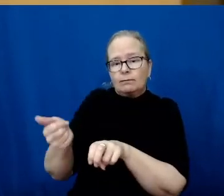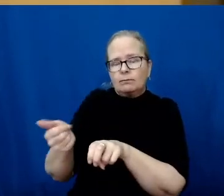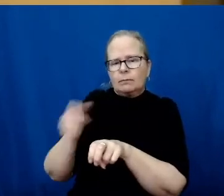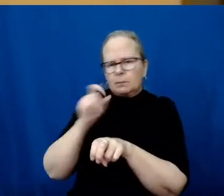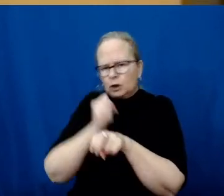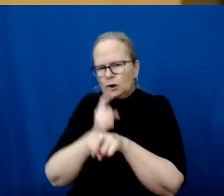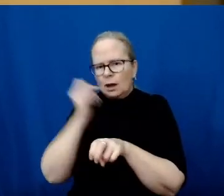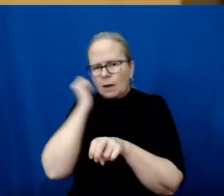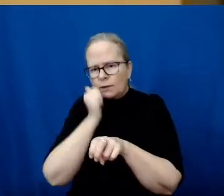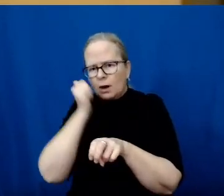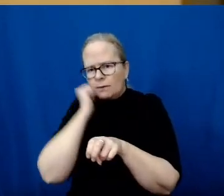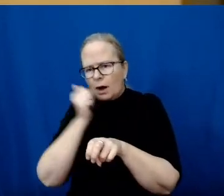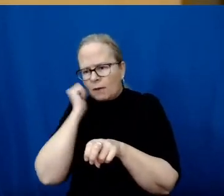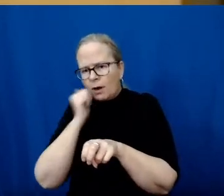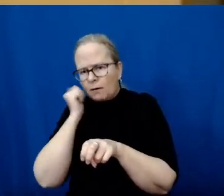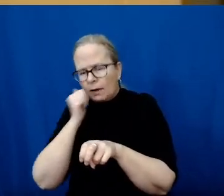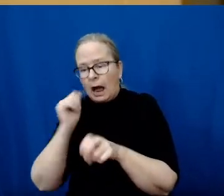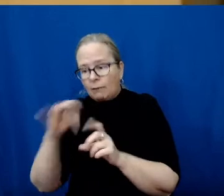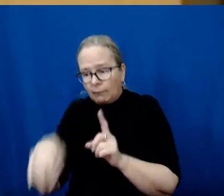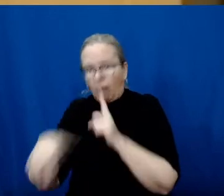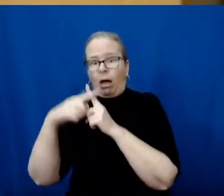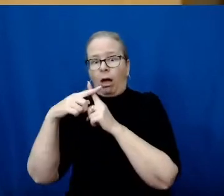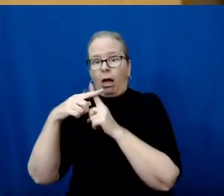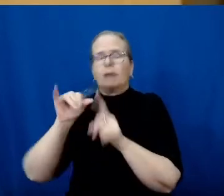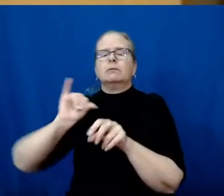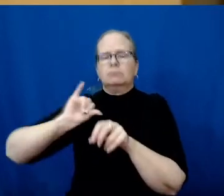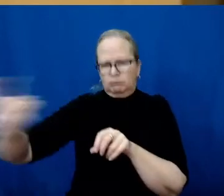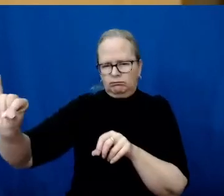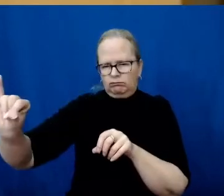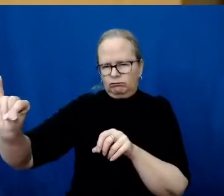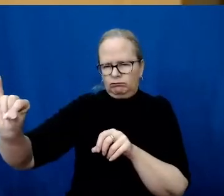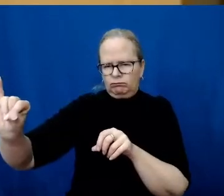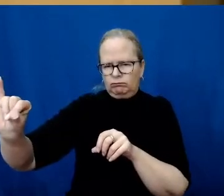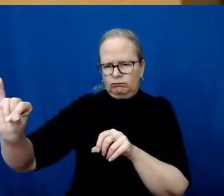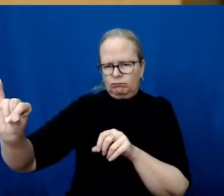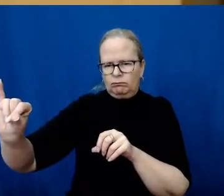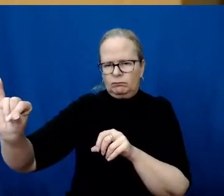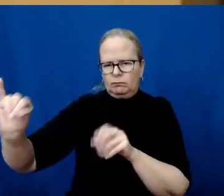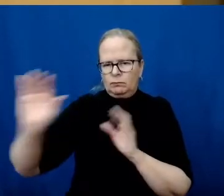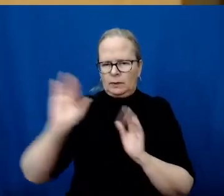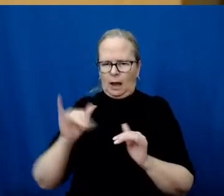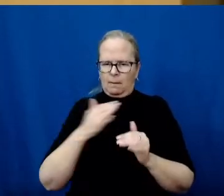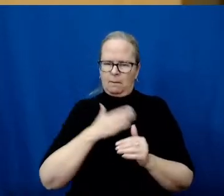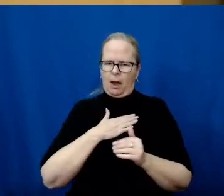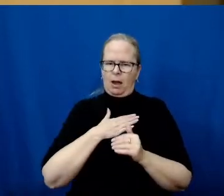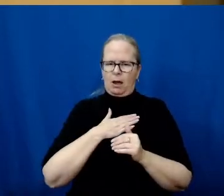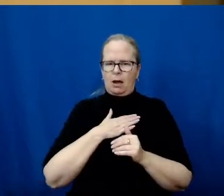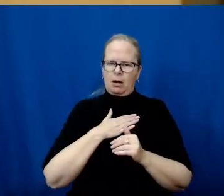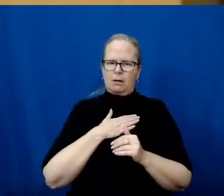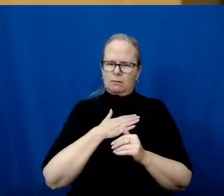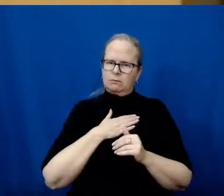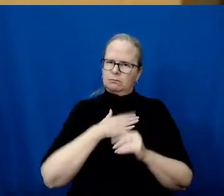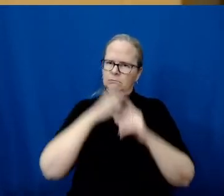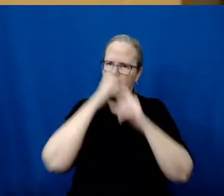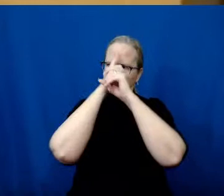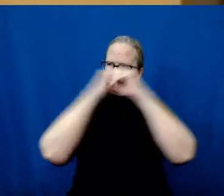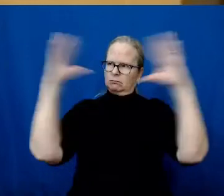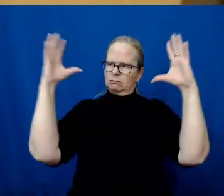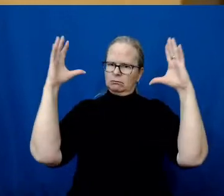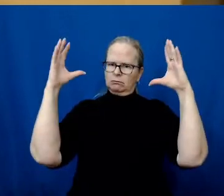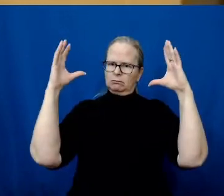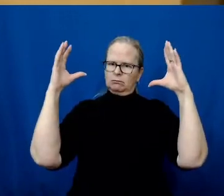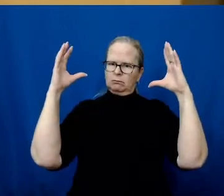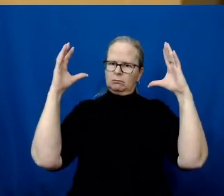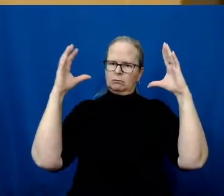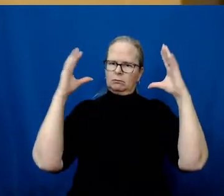the class can continue on. What we're learning with Omicron is that those rat tests are testing